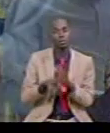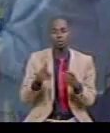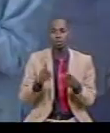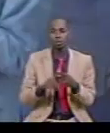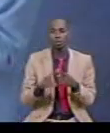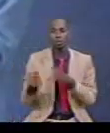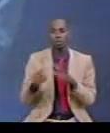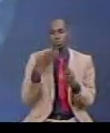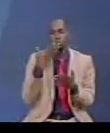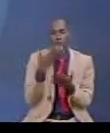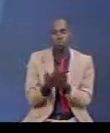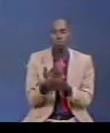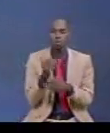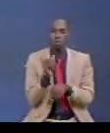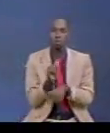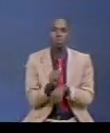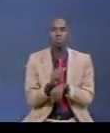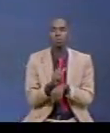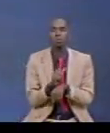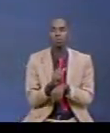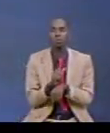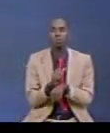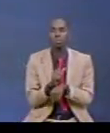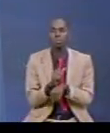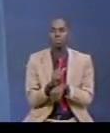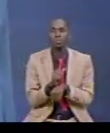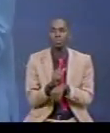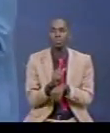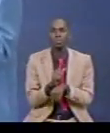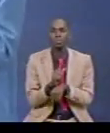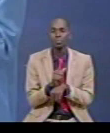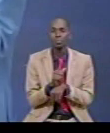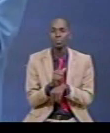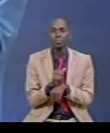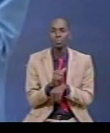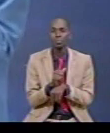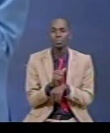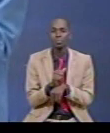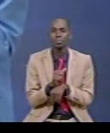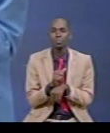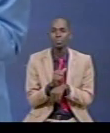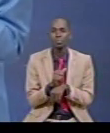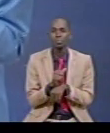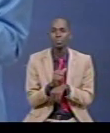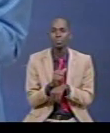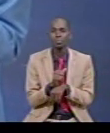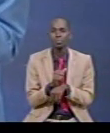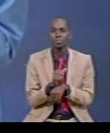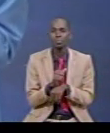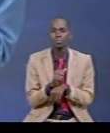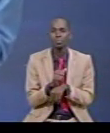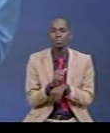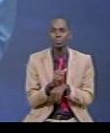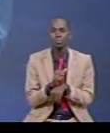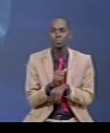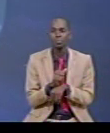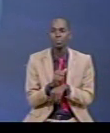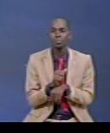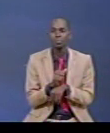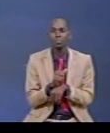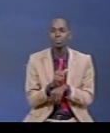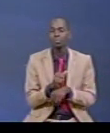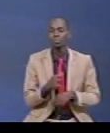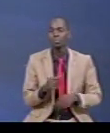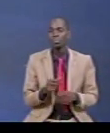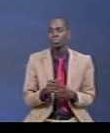Good works. We are not saved by good works, but we are saved unto good works. After salvation,